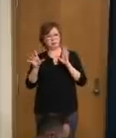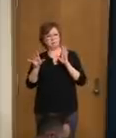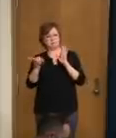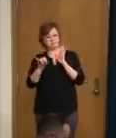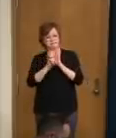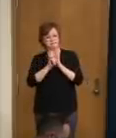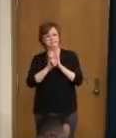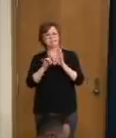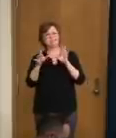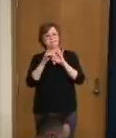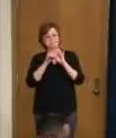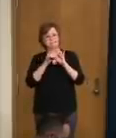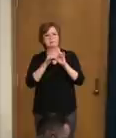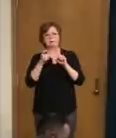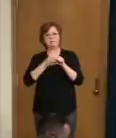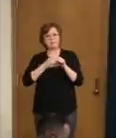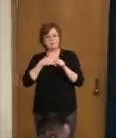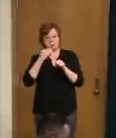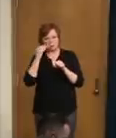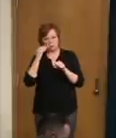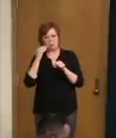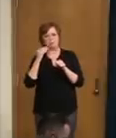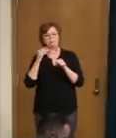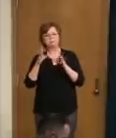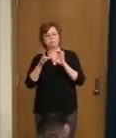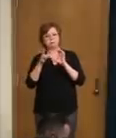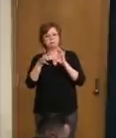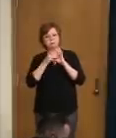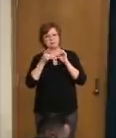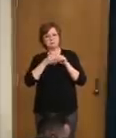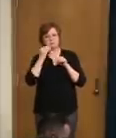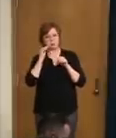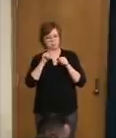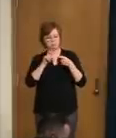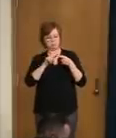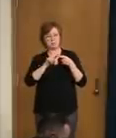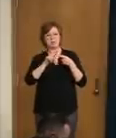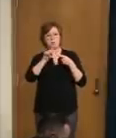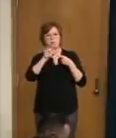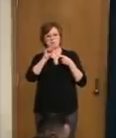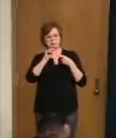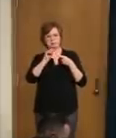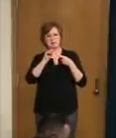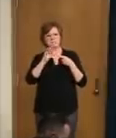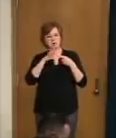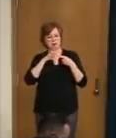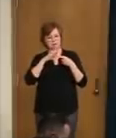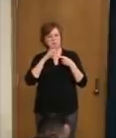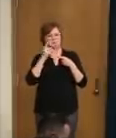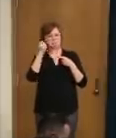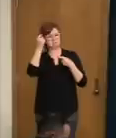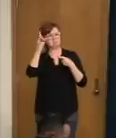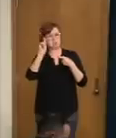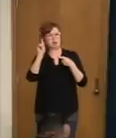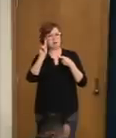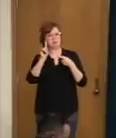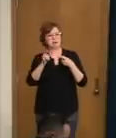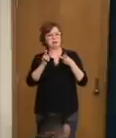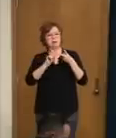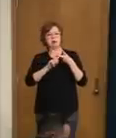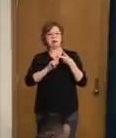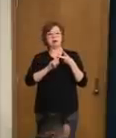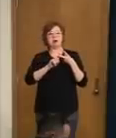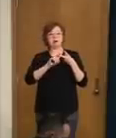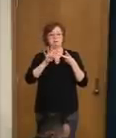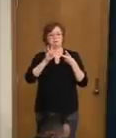there. And then, you have maybe 30, 40 who say, you know what, I stay at home all the time, but this one time I went X place,